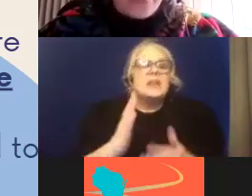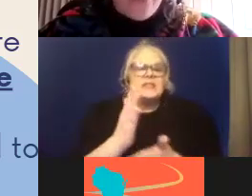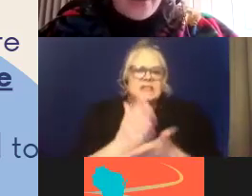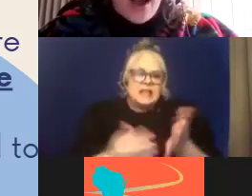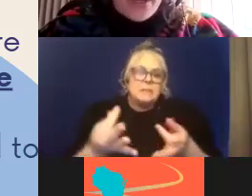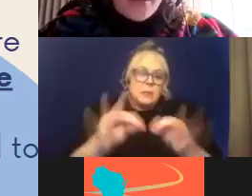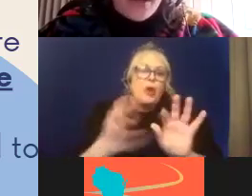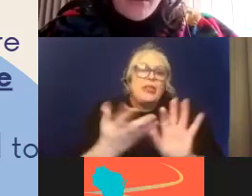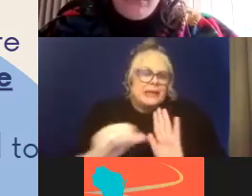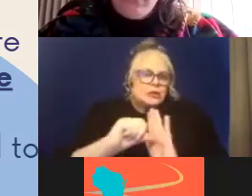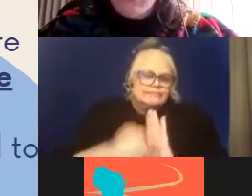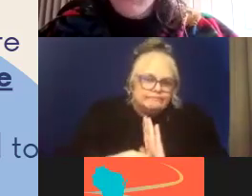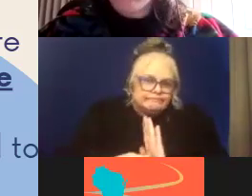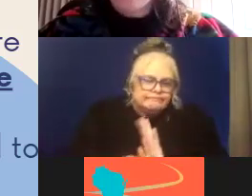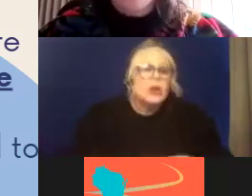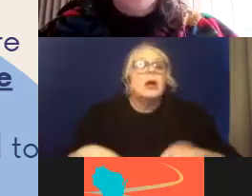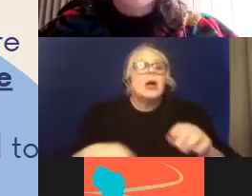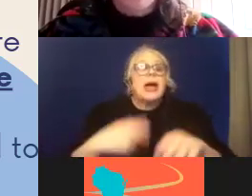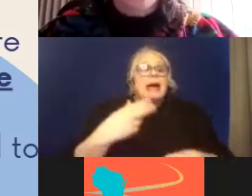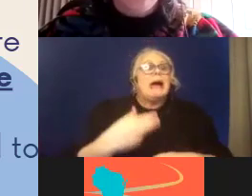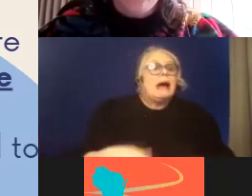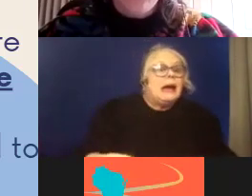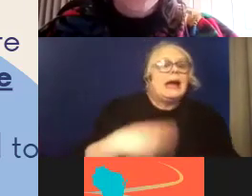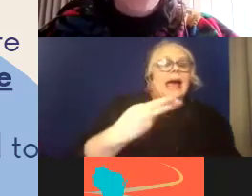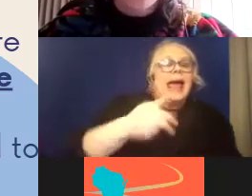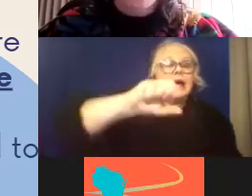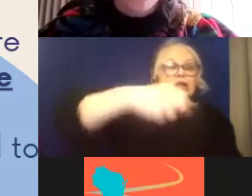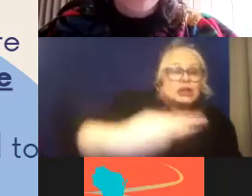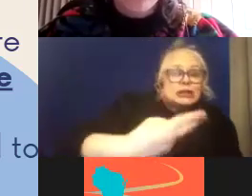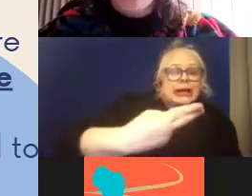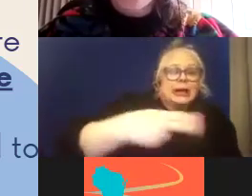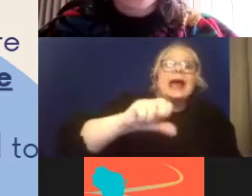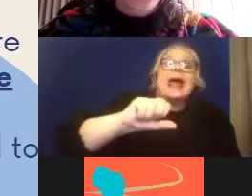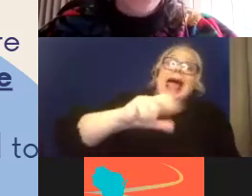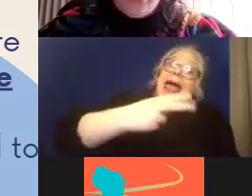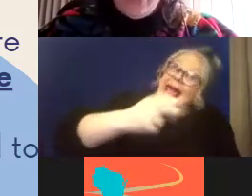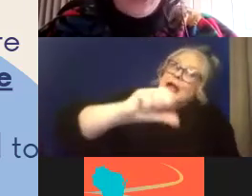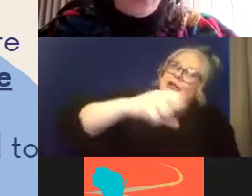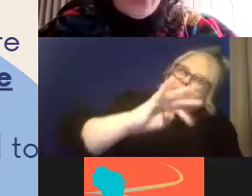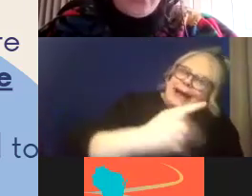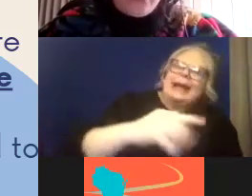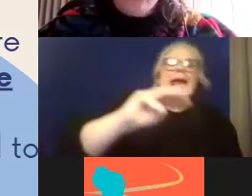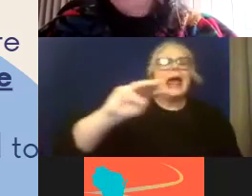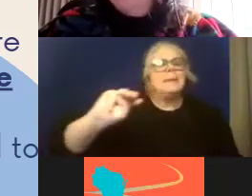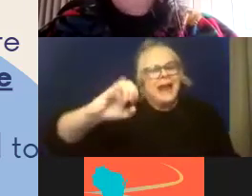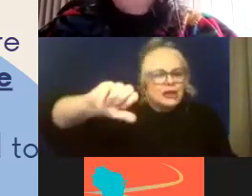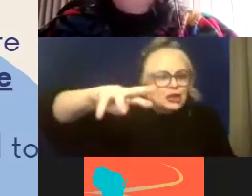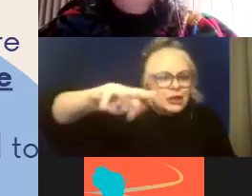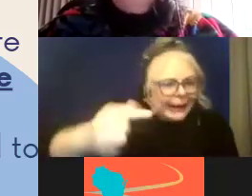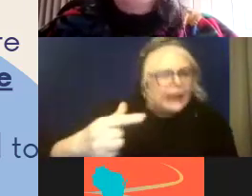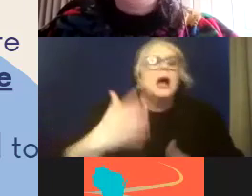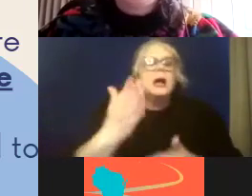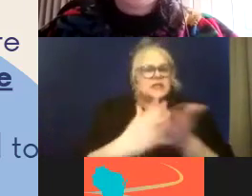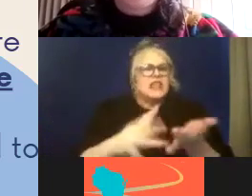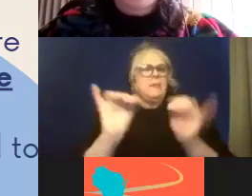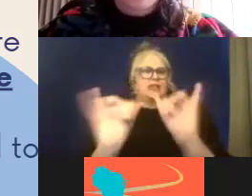things that they have in common in the middle. The media does not leave the survivor's device and no one will see the image in the process.